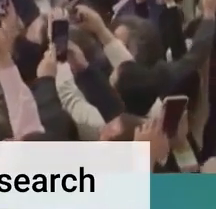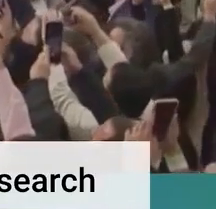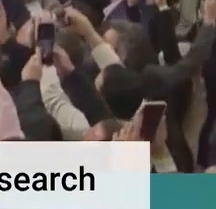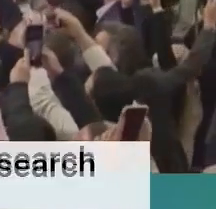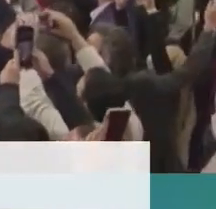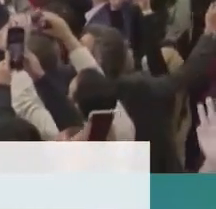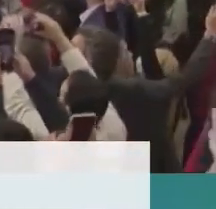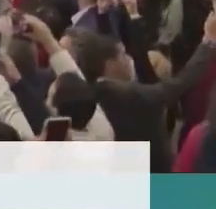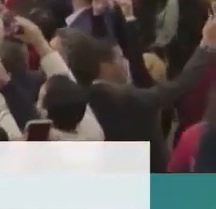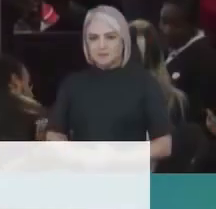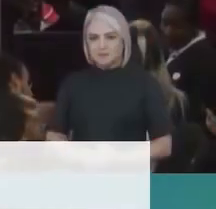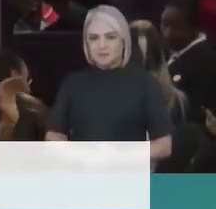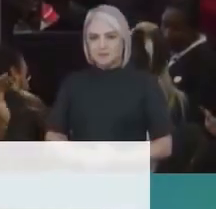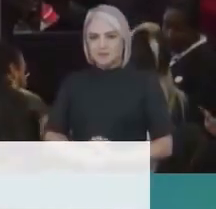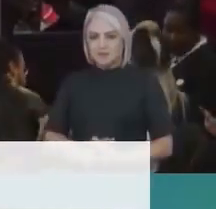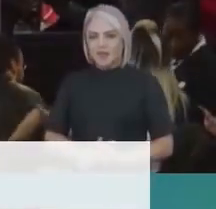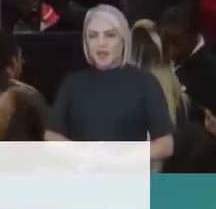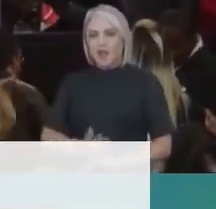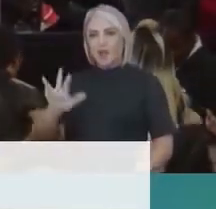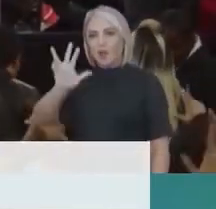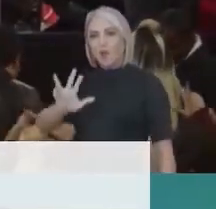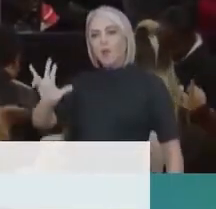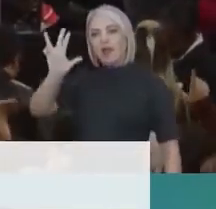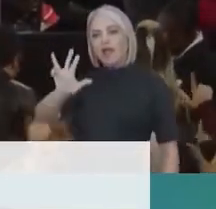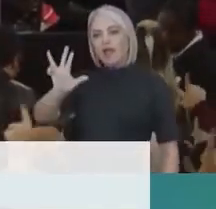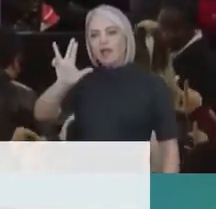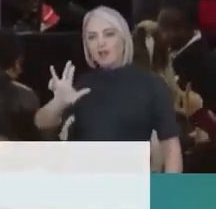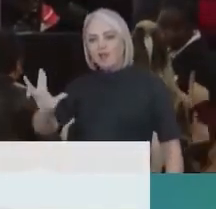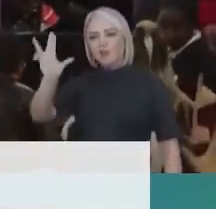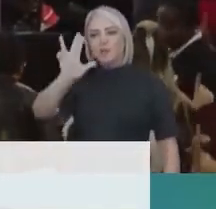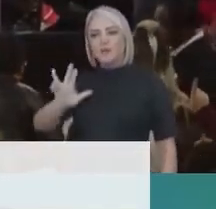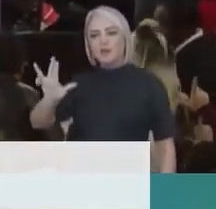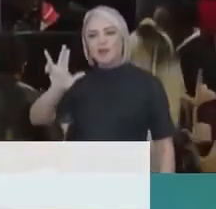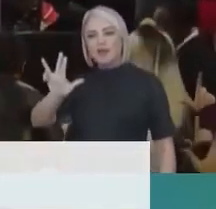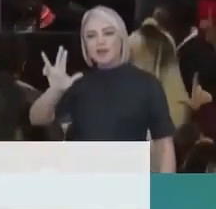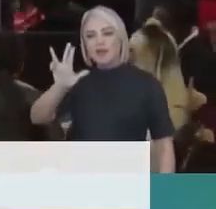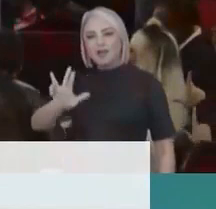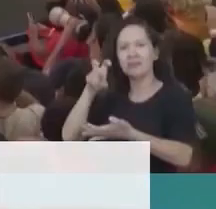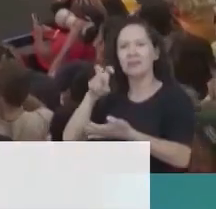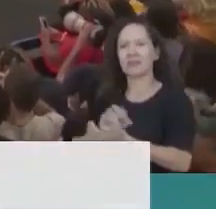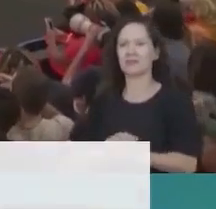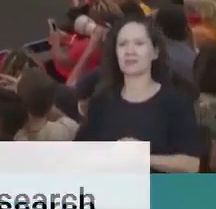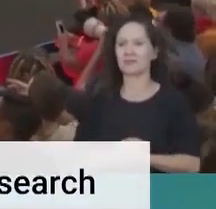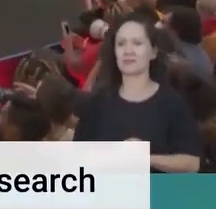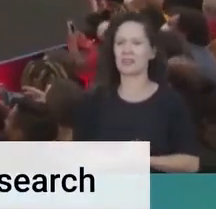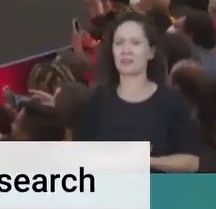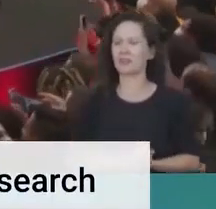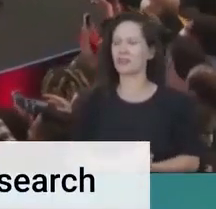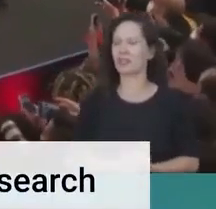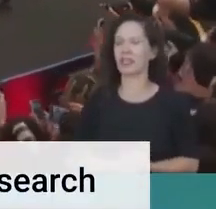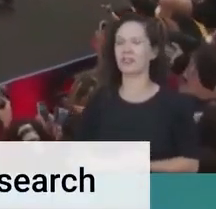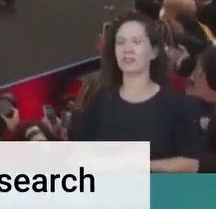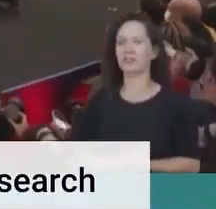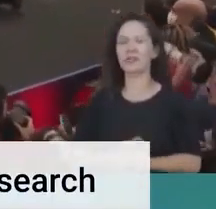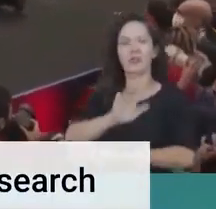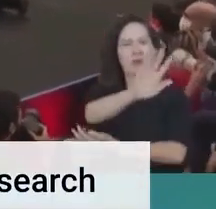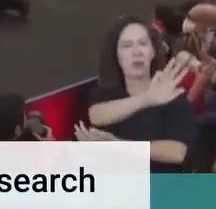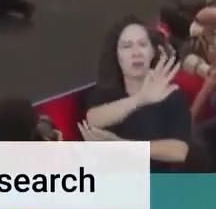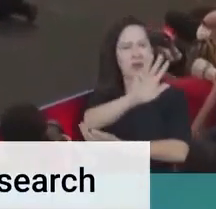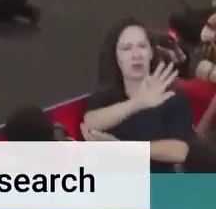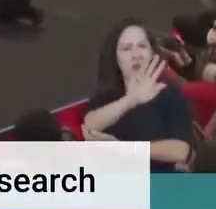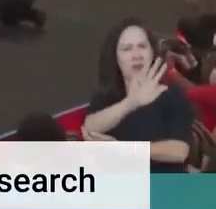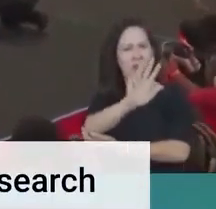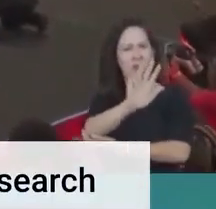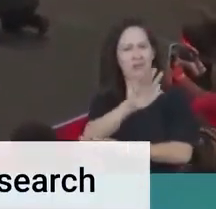but you've got to pay attention to the fact, as Juan said earlier, this issue of lawfare is on the table. One